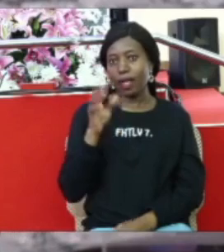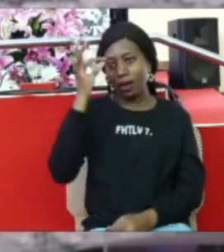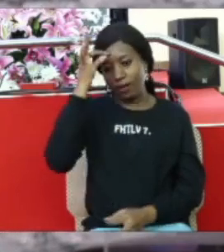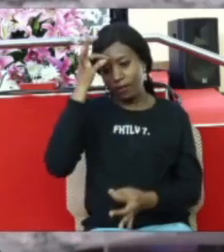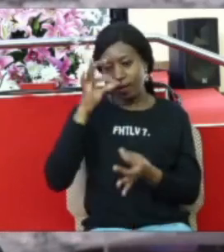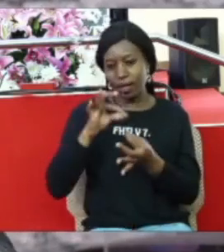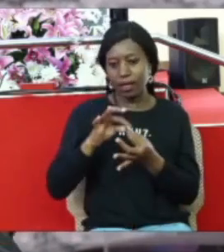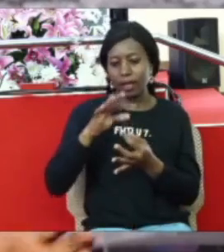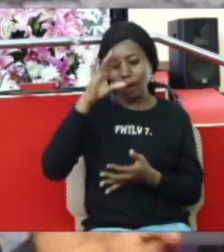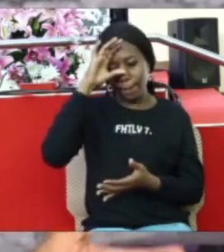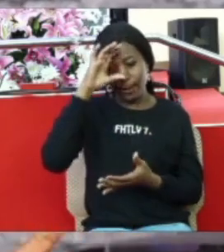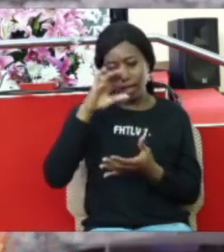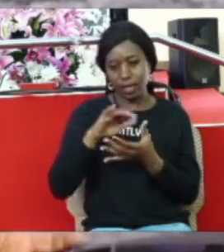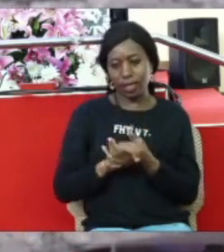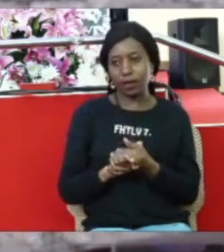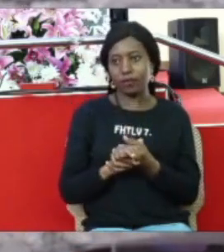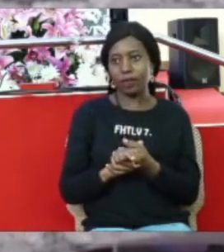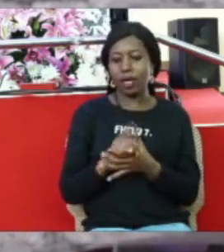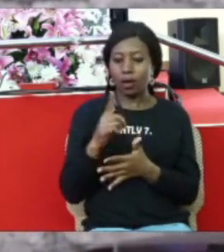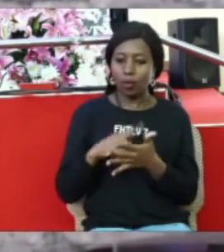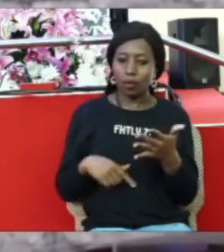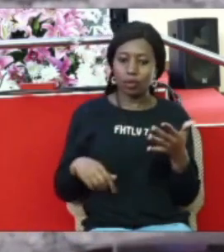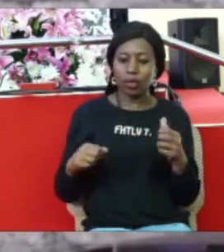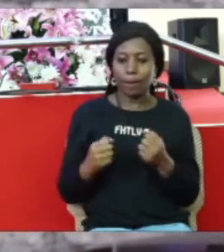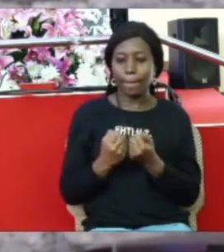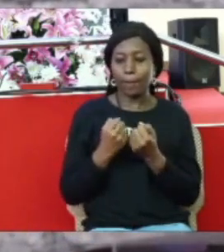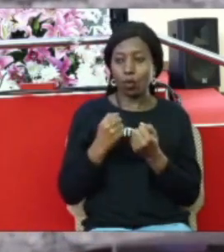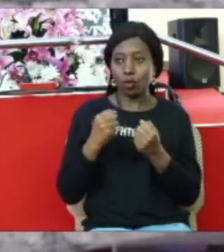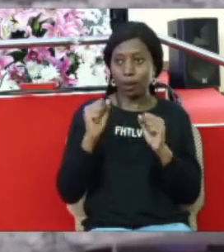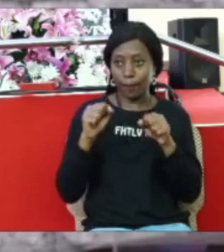incredible, and faith receives the impossible.